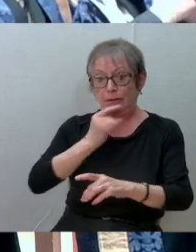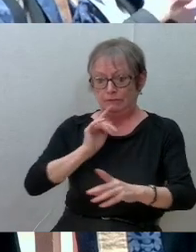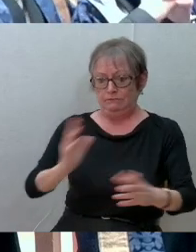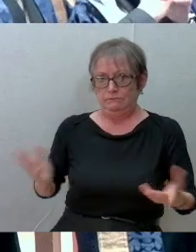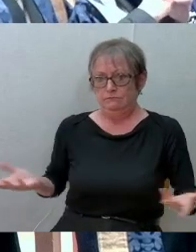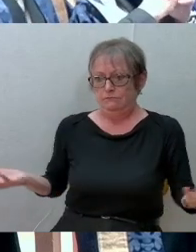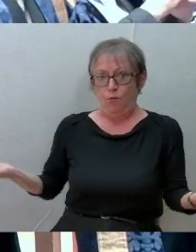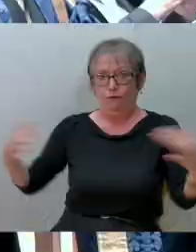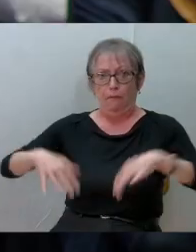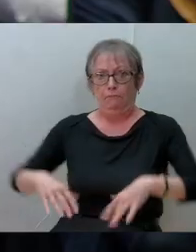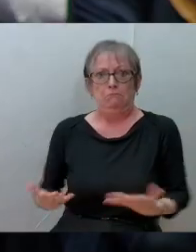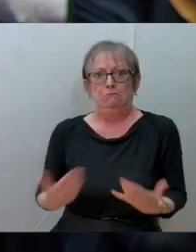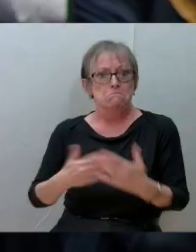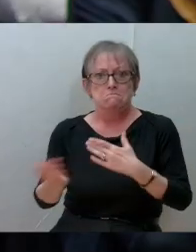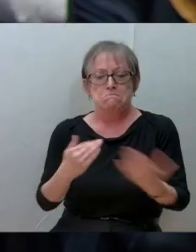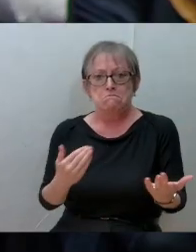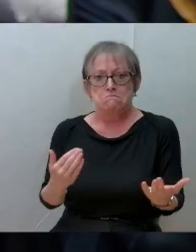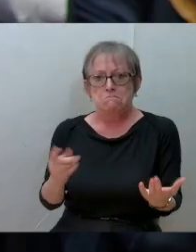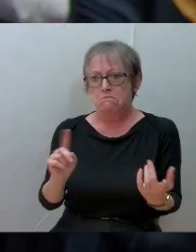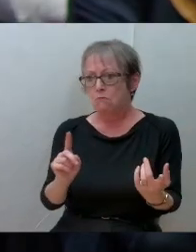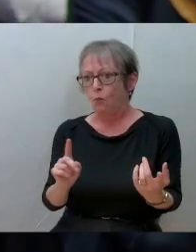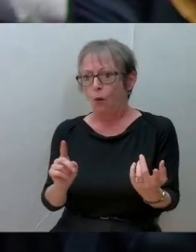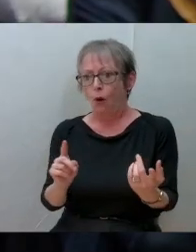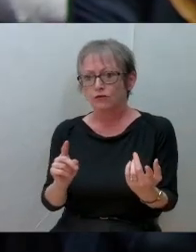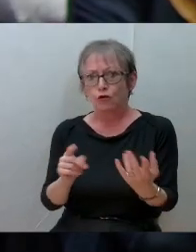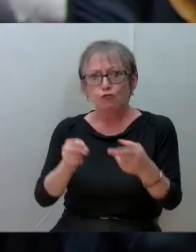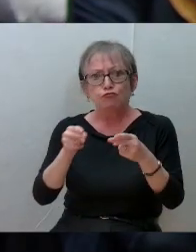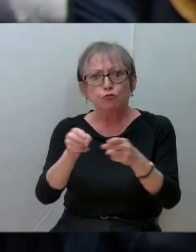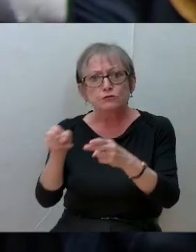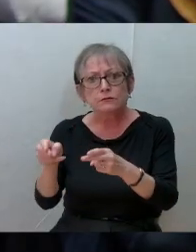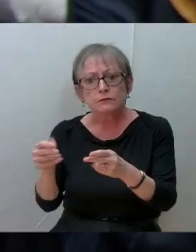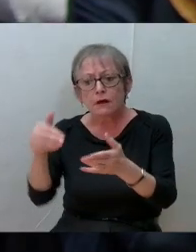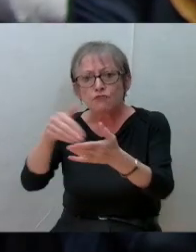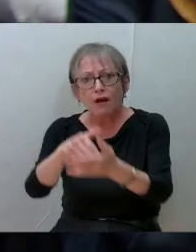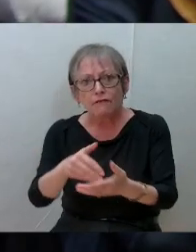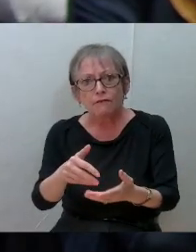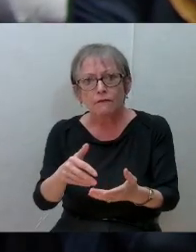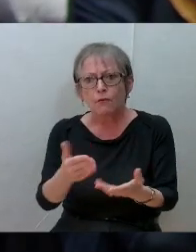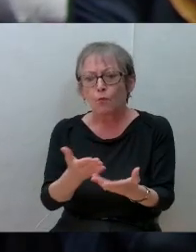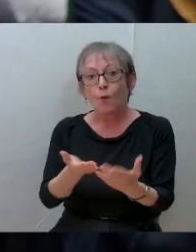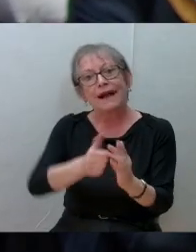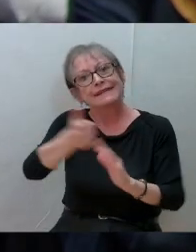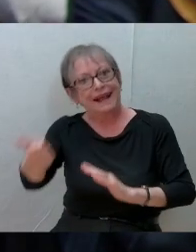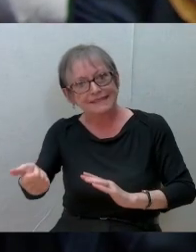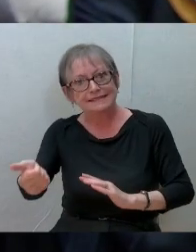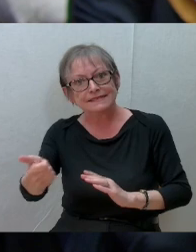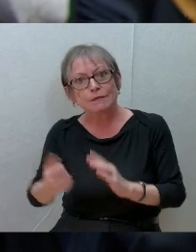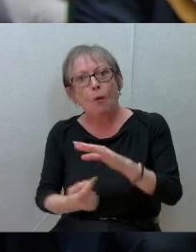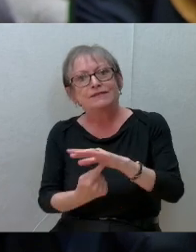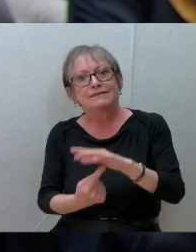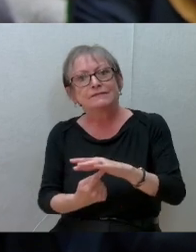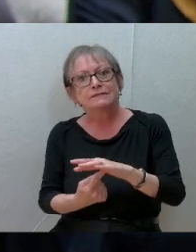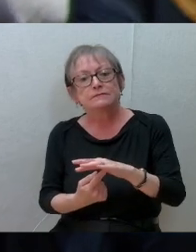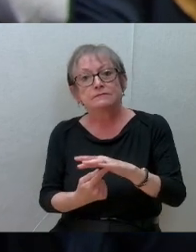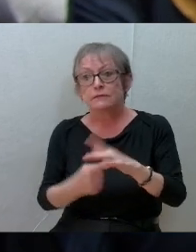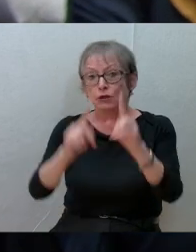matter where they've come from, no matter what route people have taken. It's where we're going that really matters. And